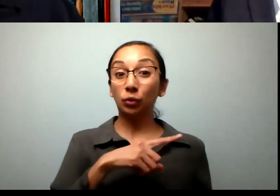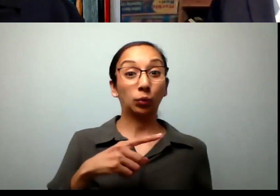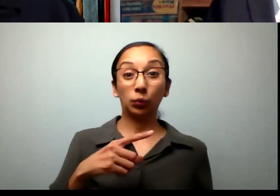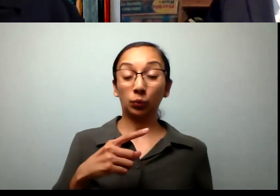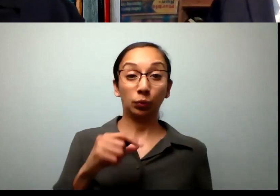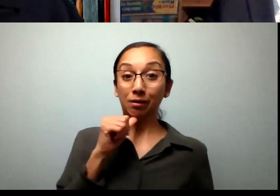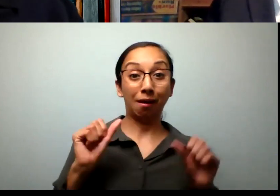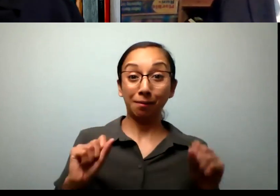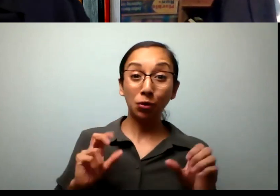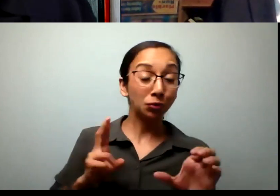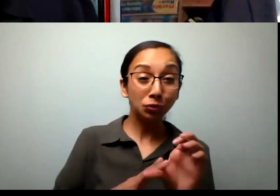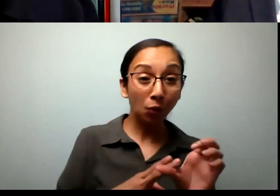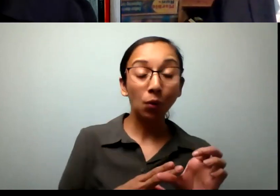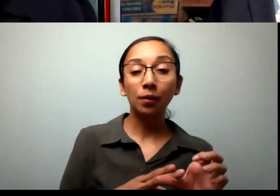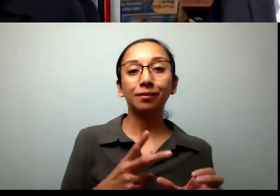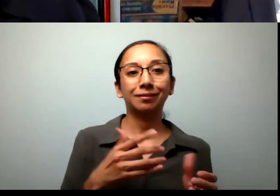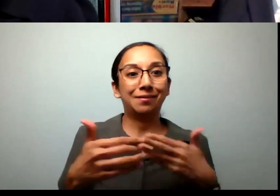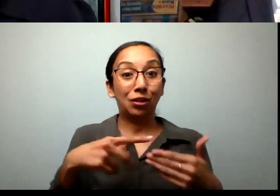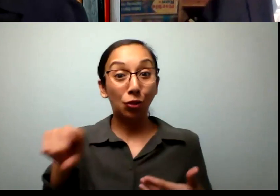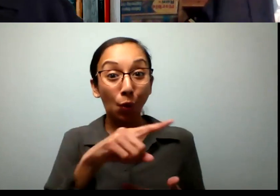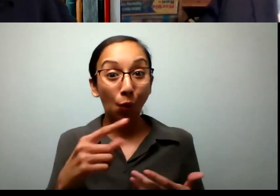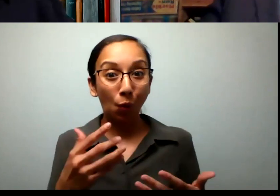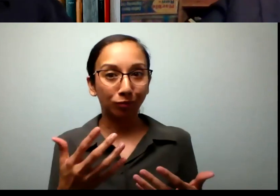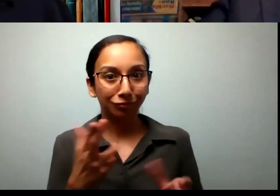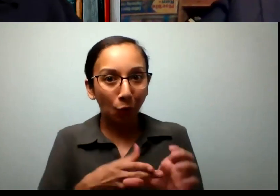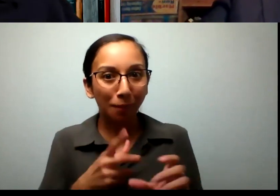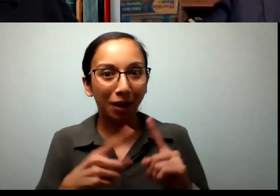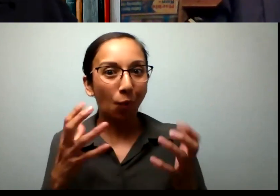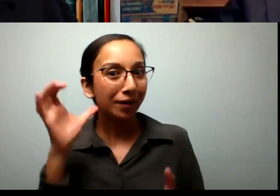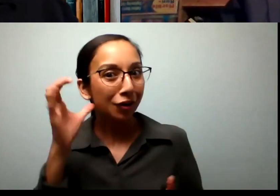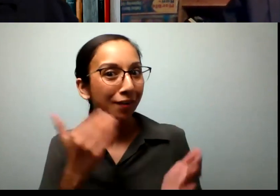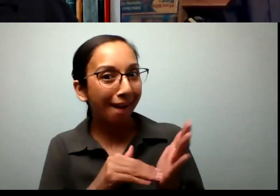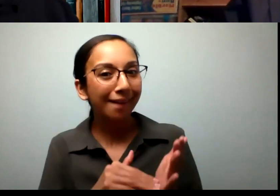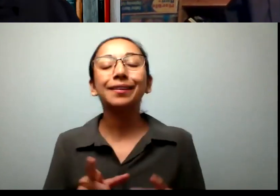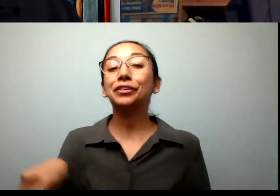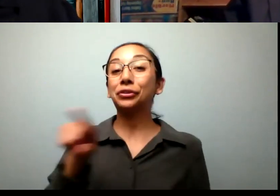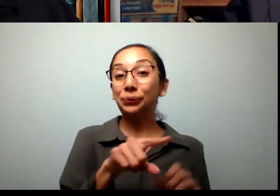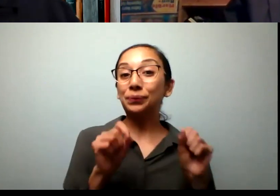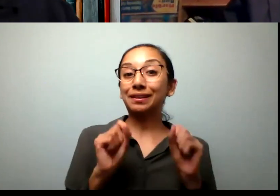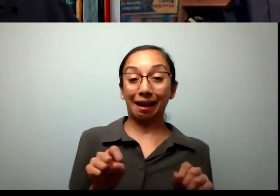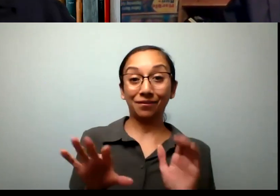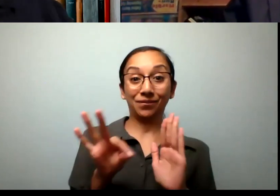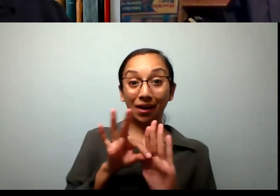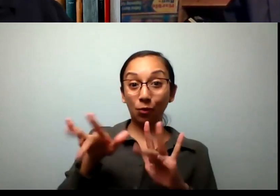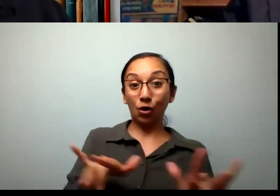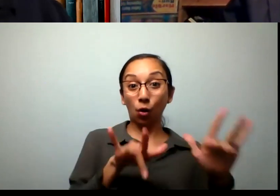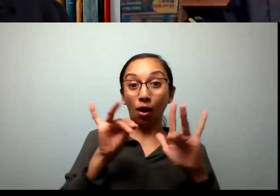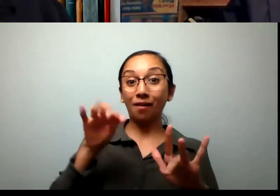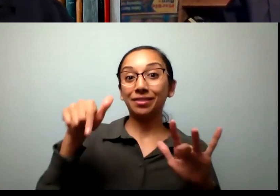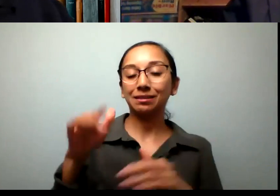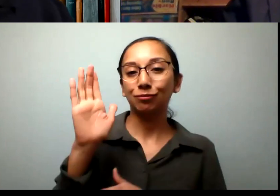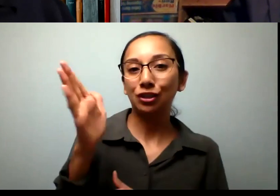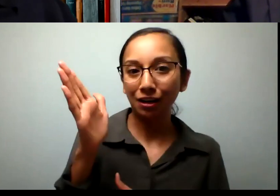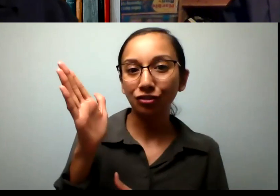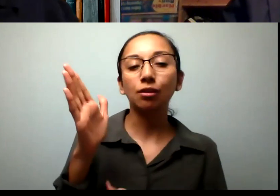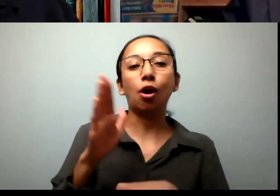join us, and even for those who did join us and want to hear it again, you'll be able to find a recording of this presentation on